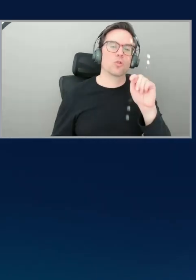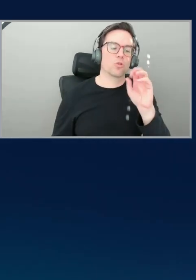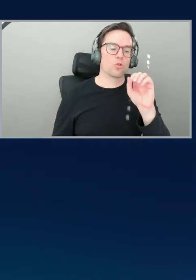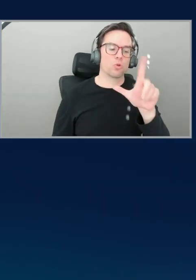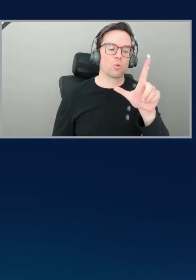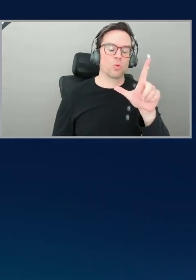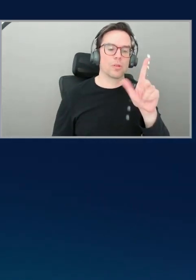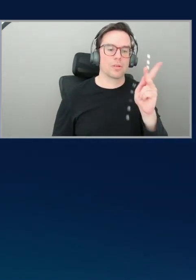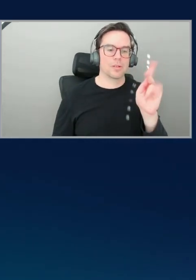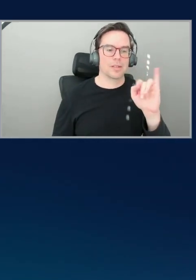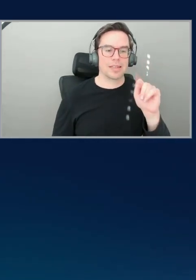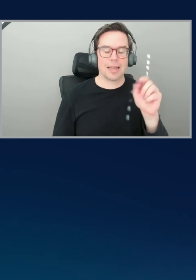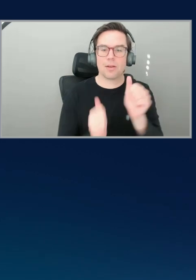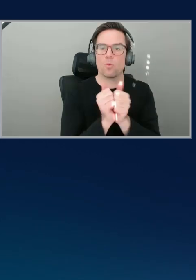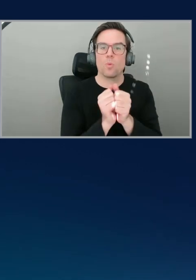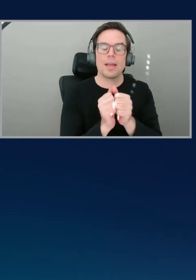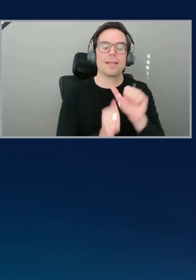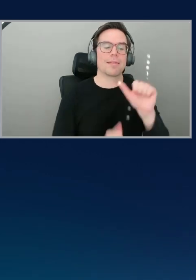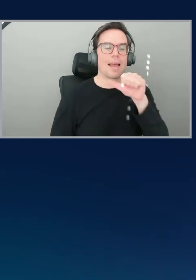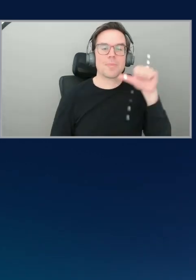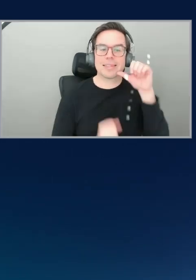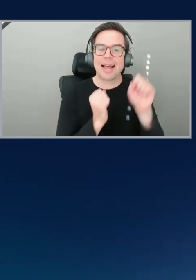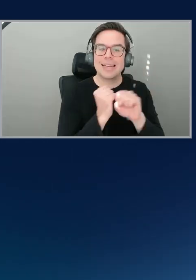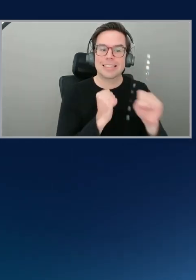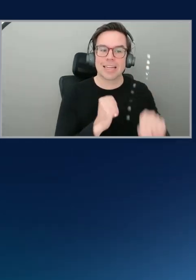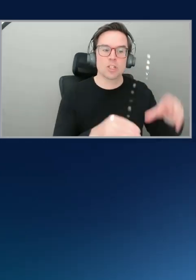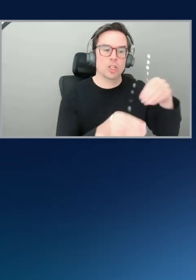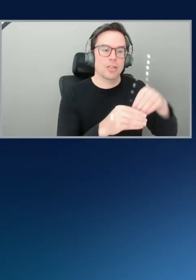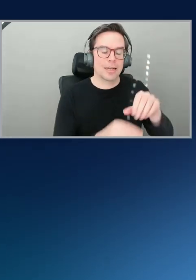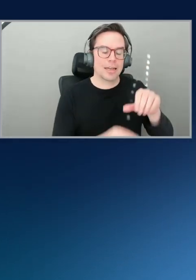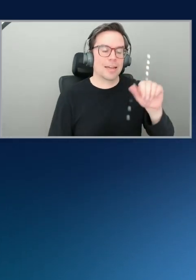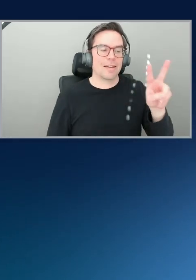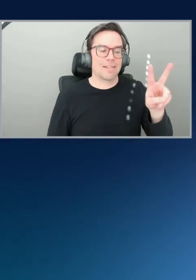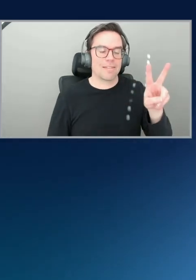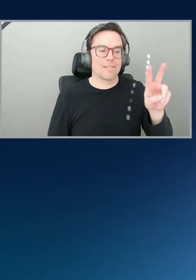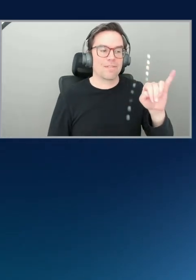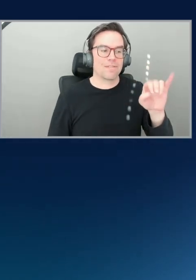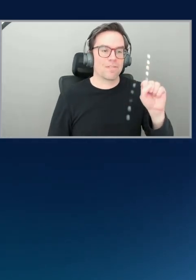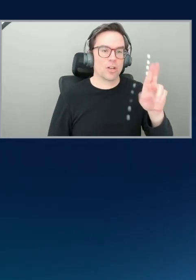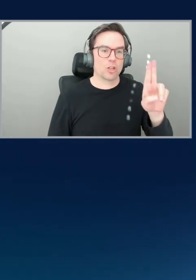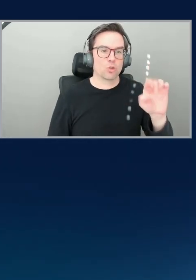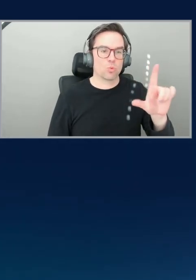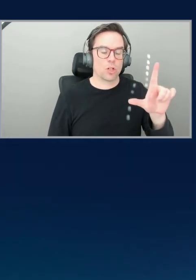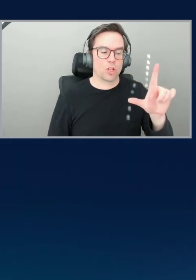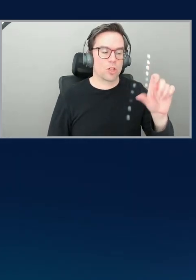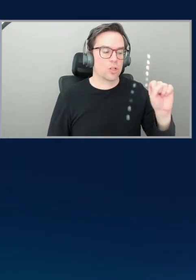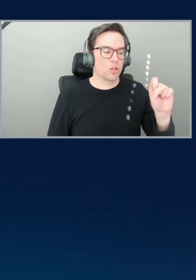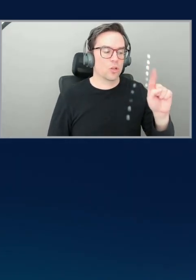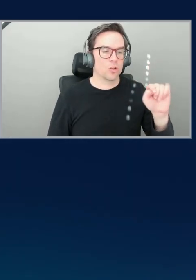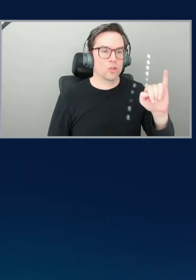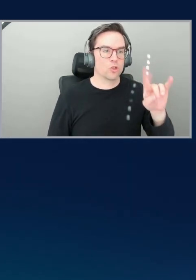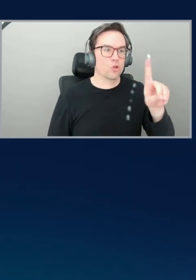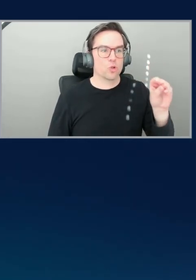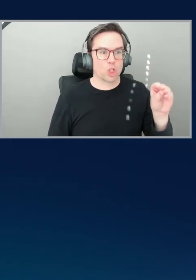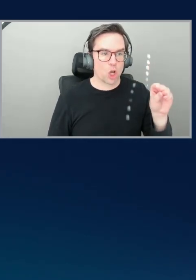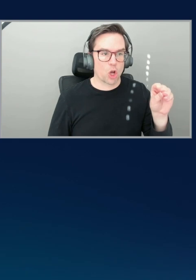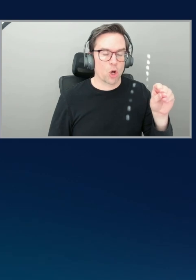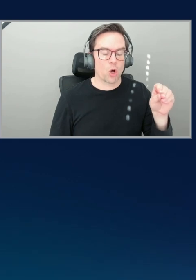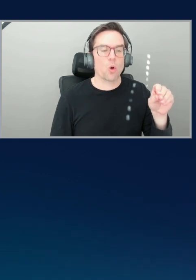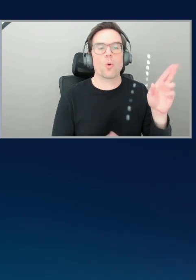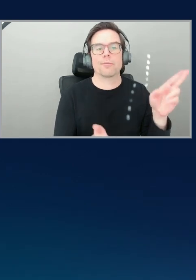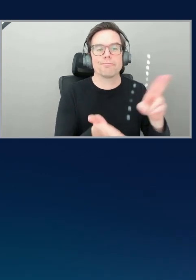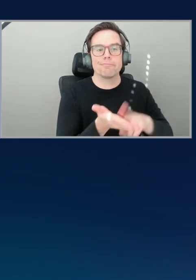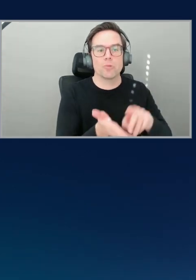Studio and get logged in using your Amazon Q profile and go from there. Yeah. I assume our friend